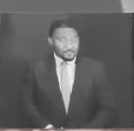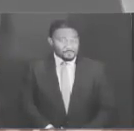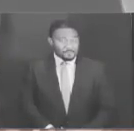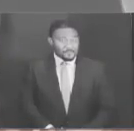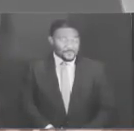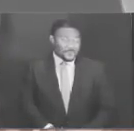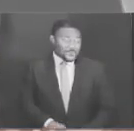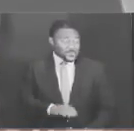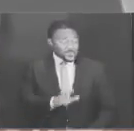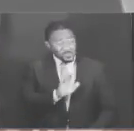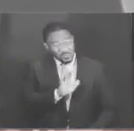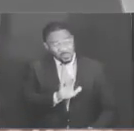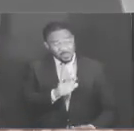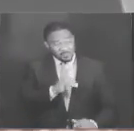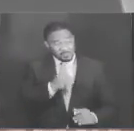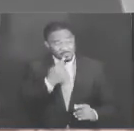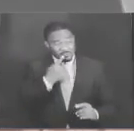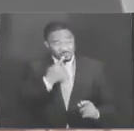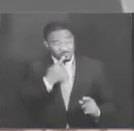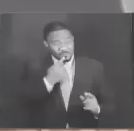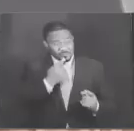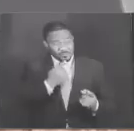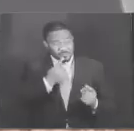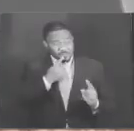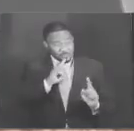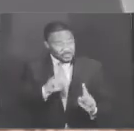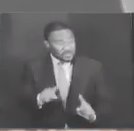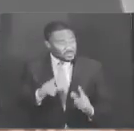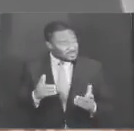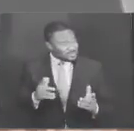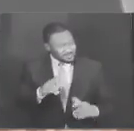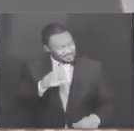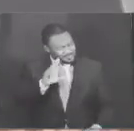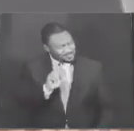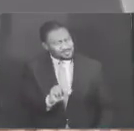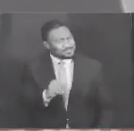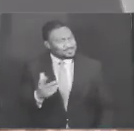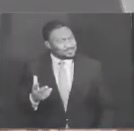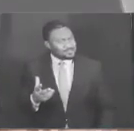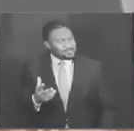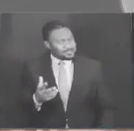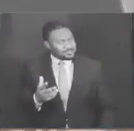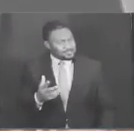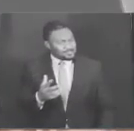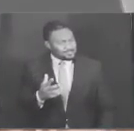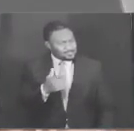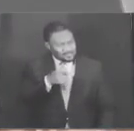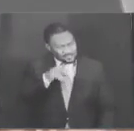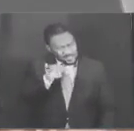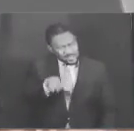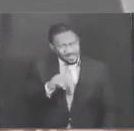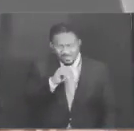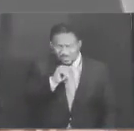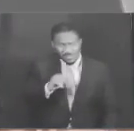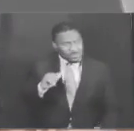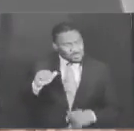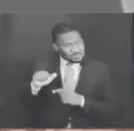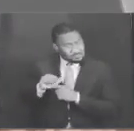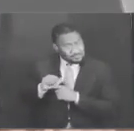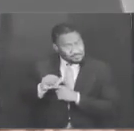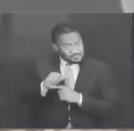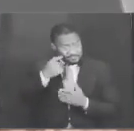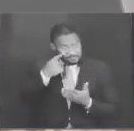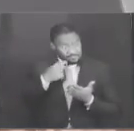are raising is no, no, no. That has never been the practice. Now, if you look